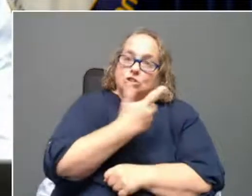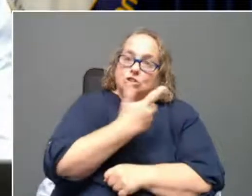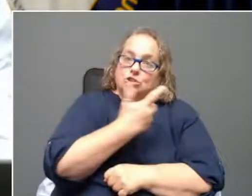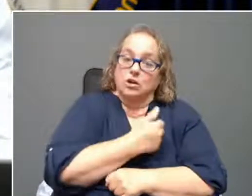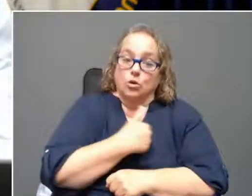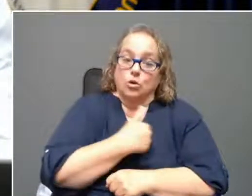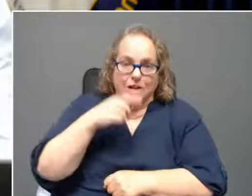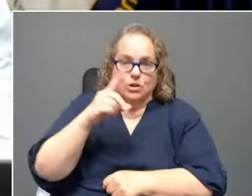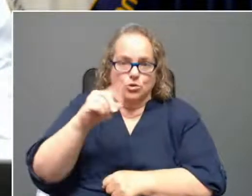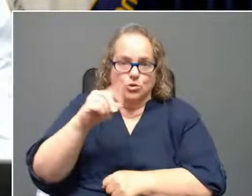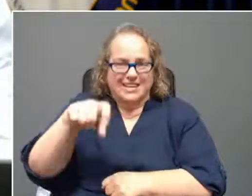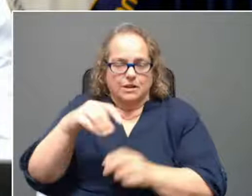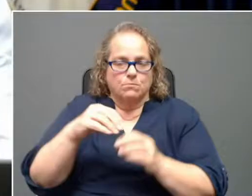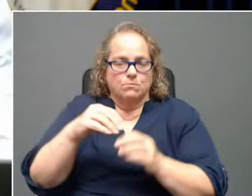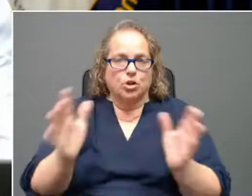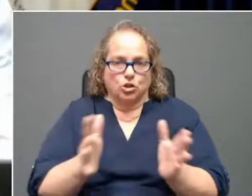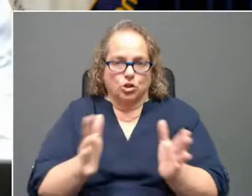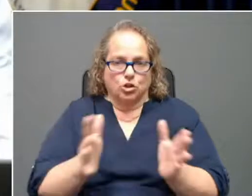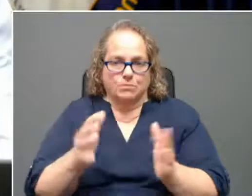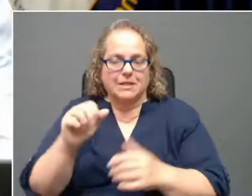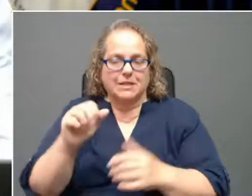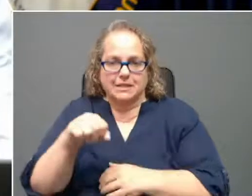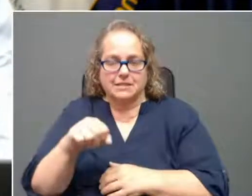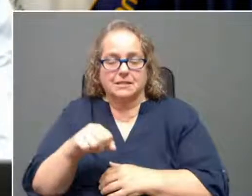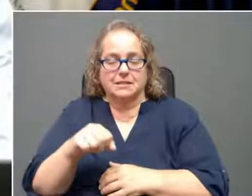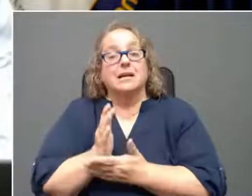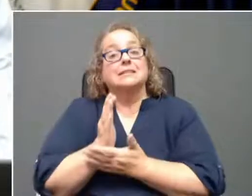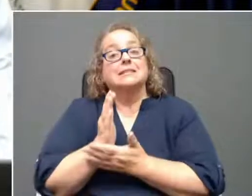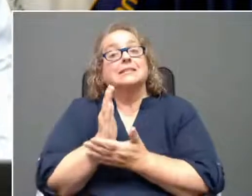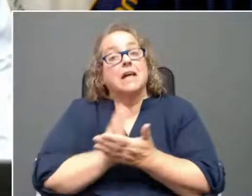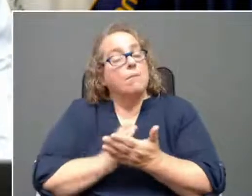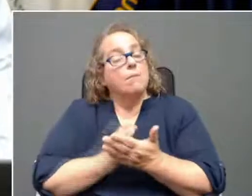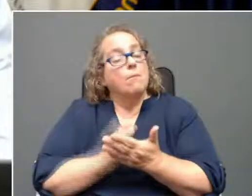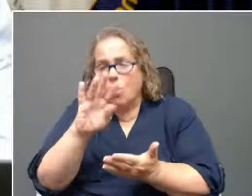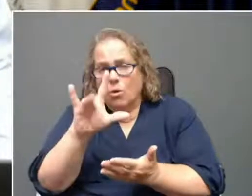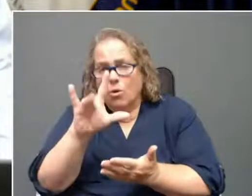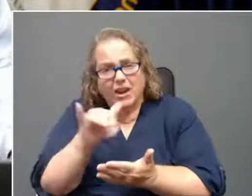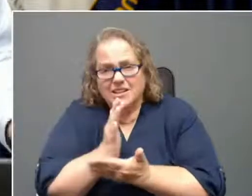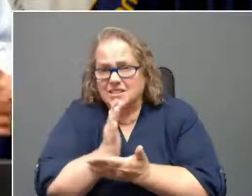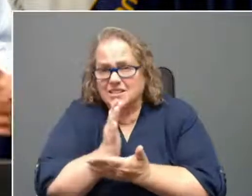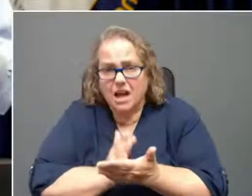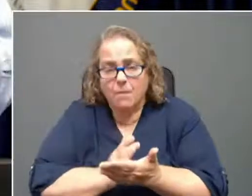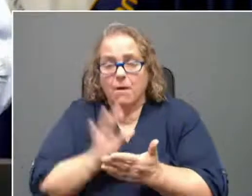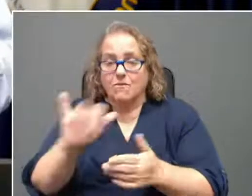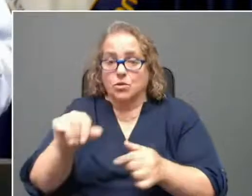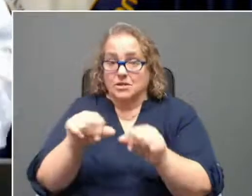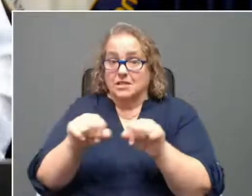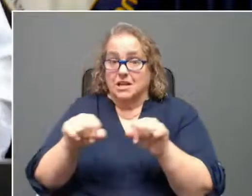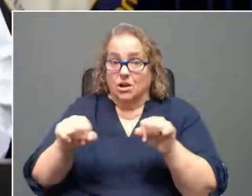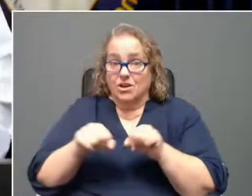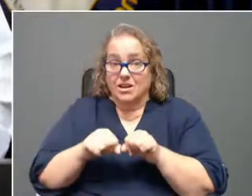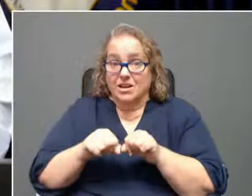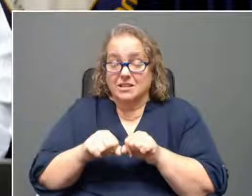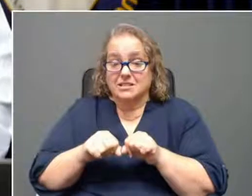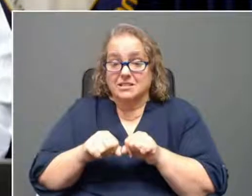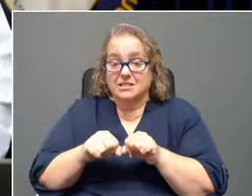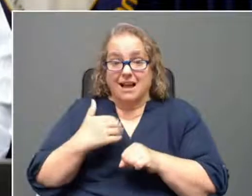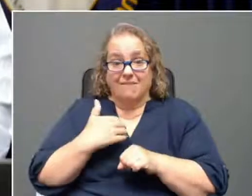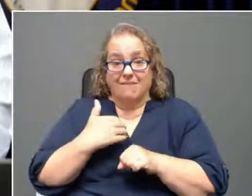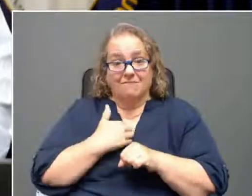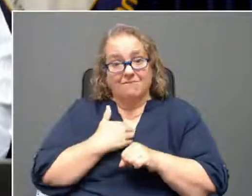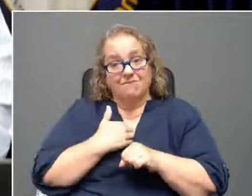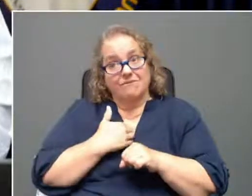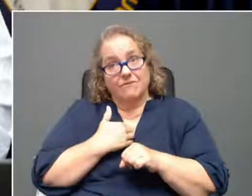encouragement, and some, and it's only some of these areas have maybe